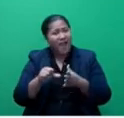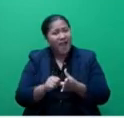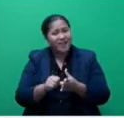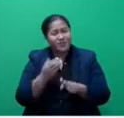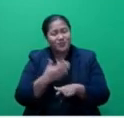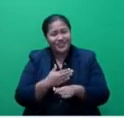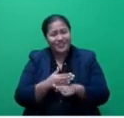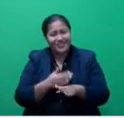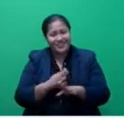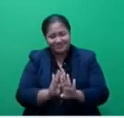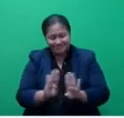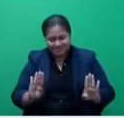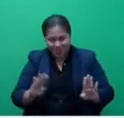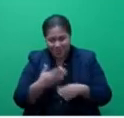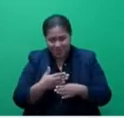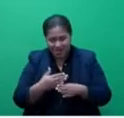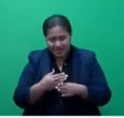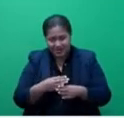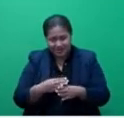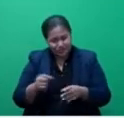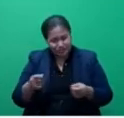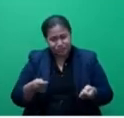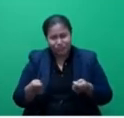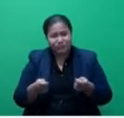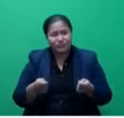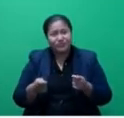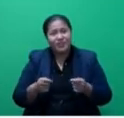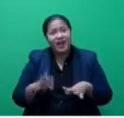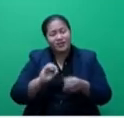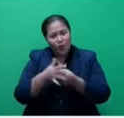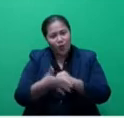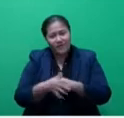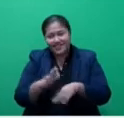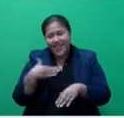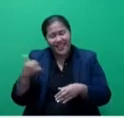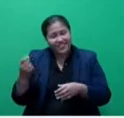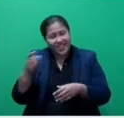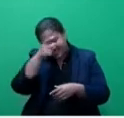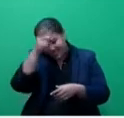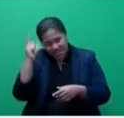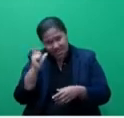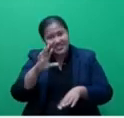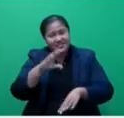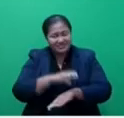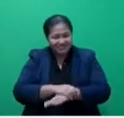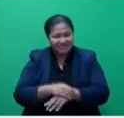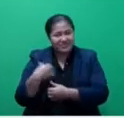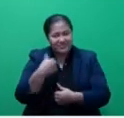in our battle against COVID-19, the healthcare workers, Fiji Police Force, Royal Fiji Military